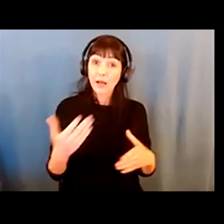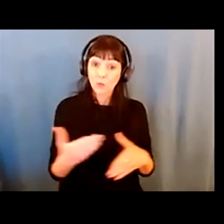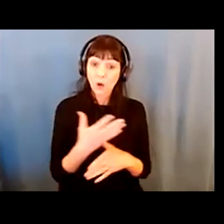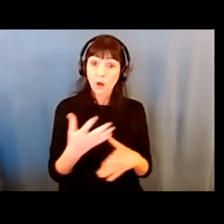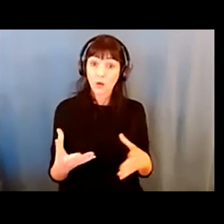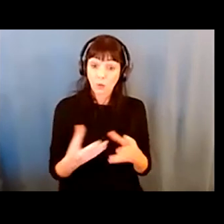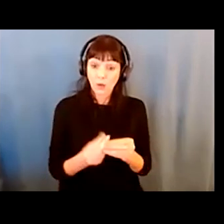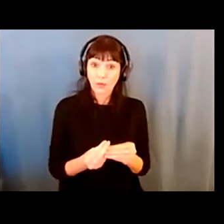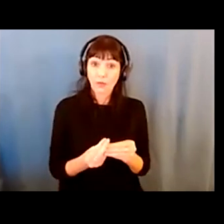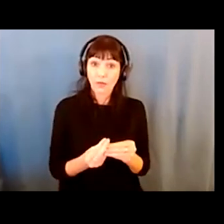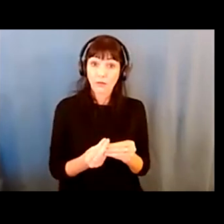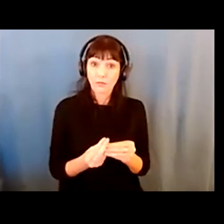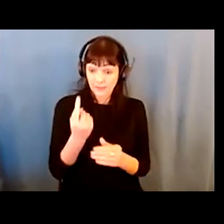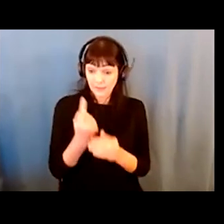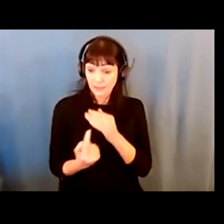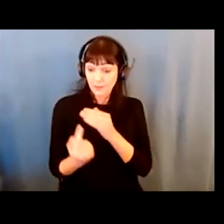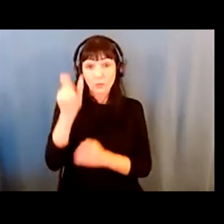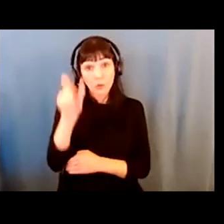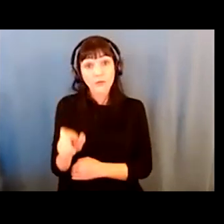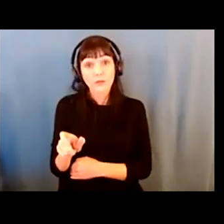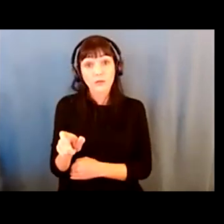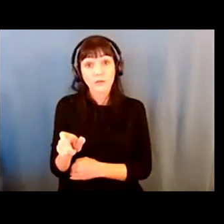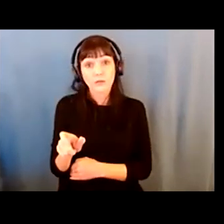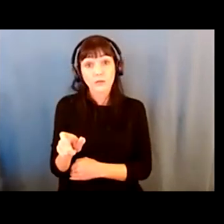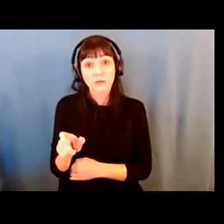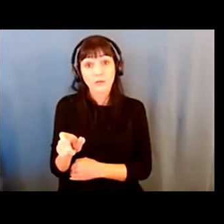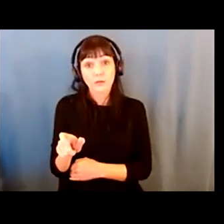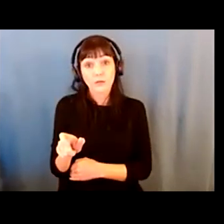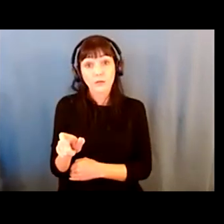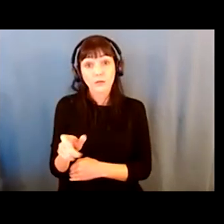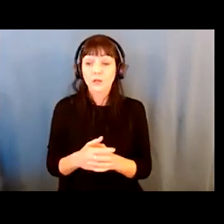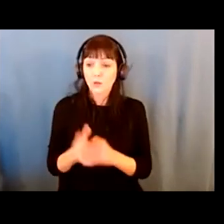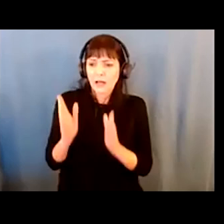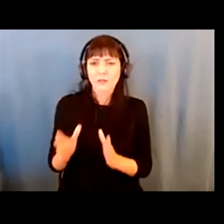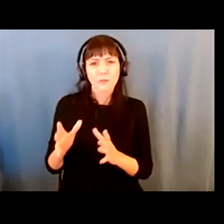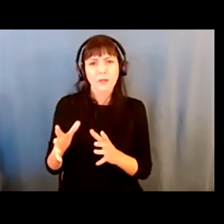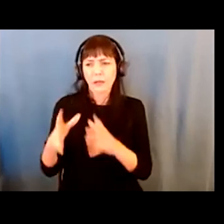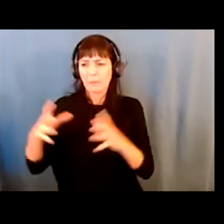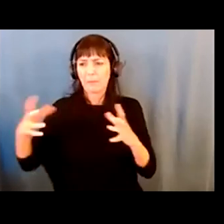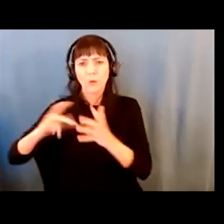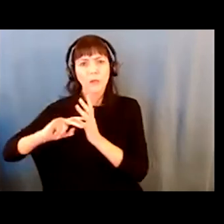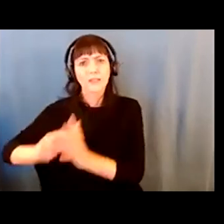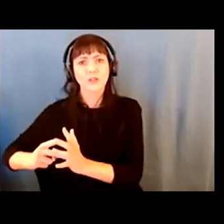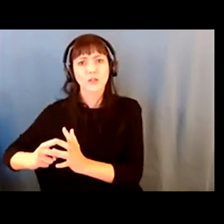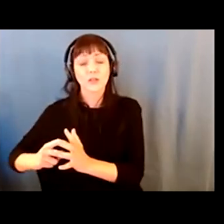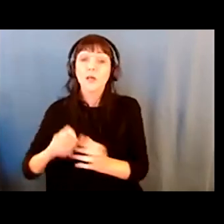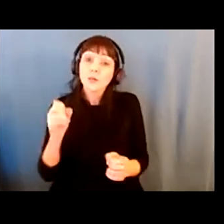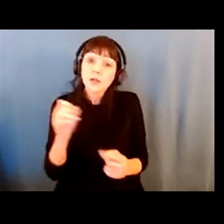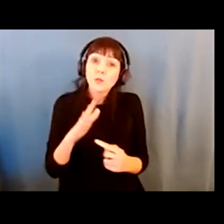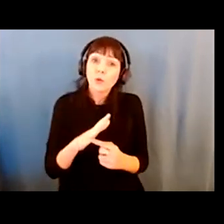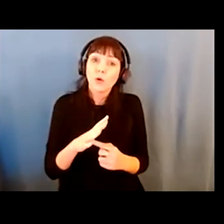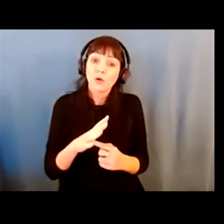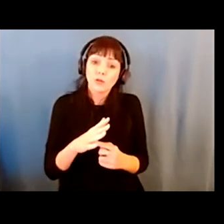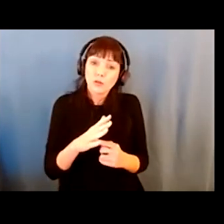necessarily people who work within, but build those relationships long